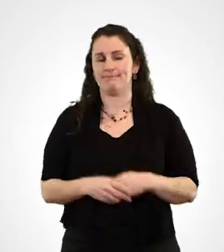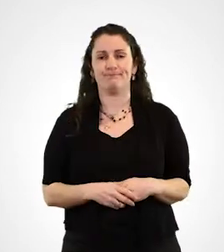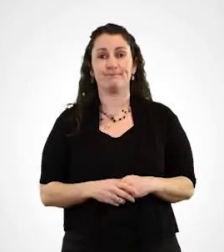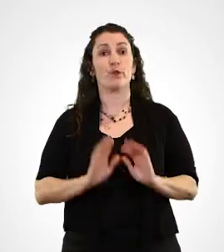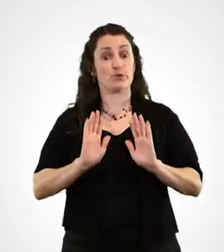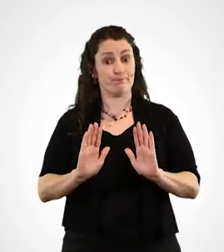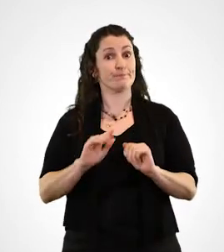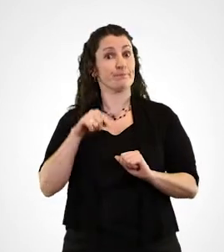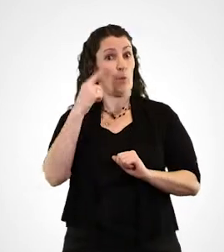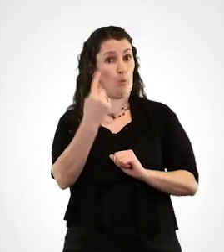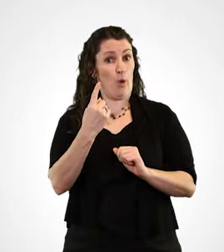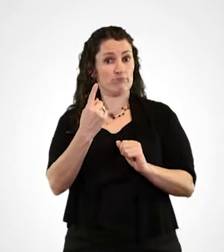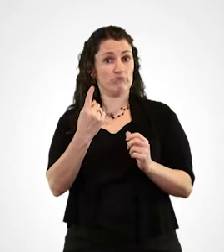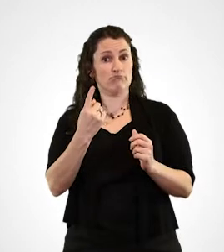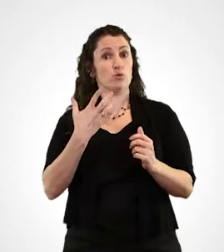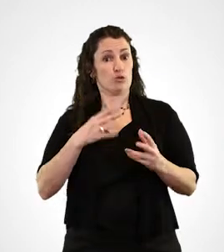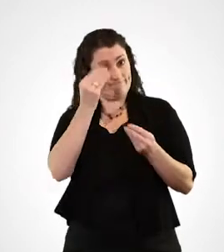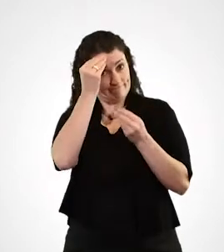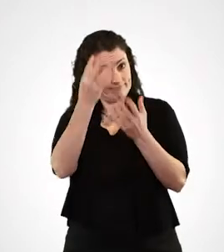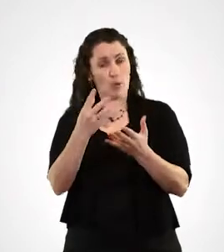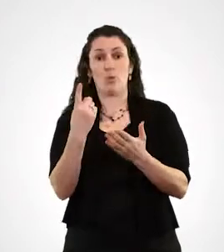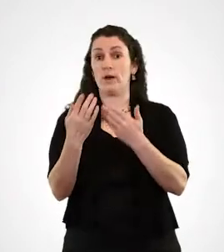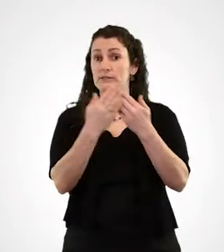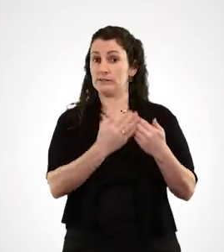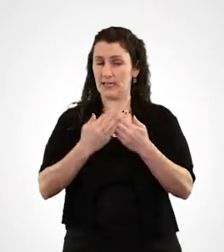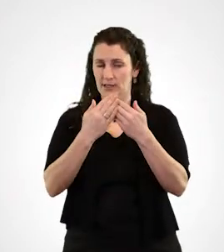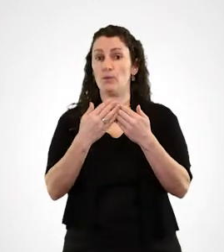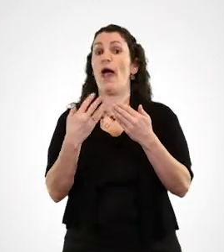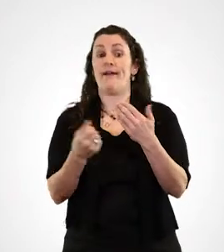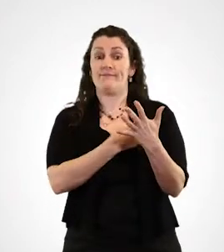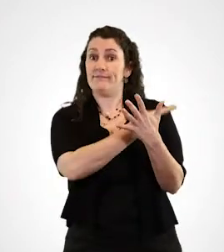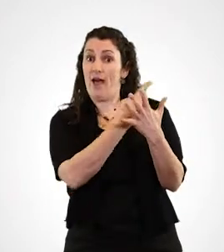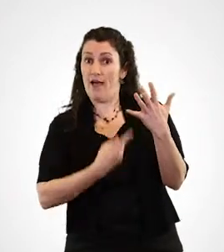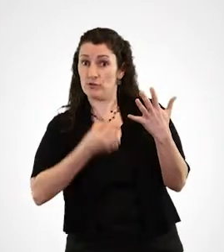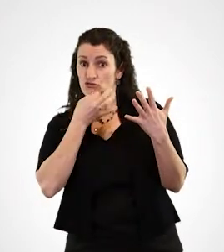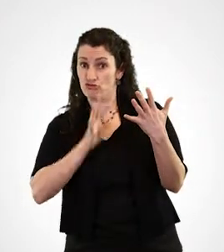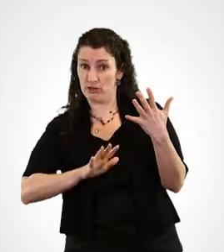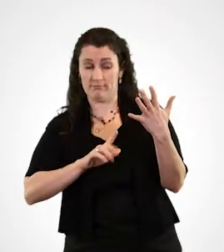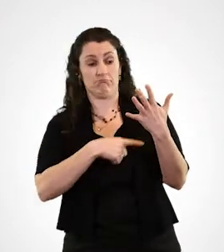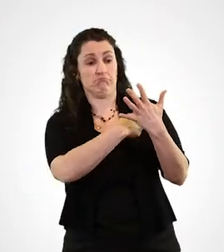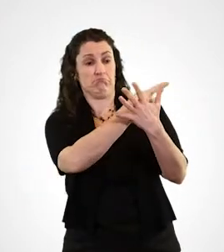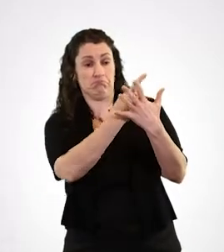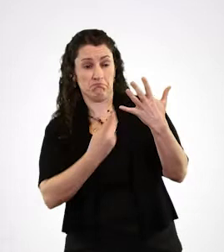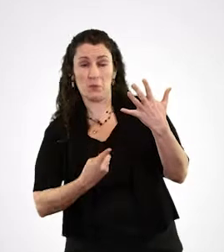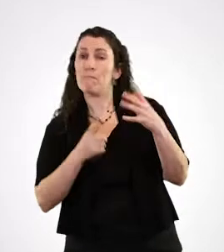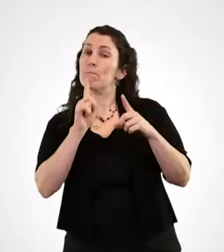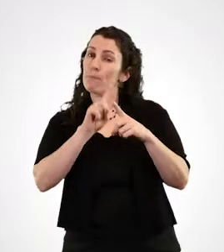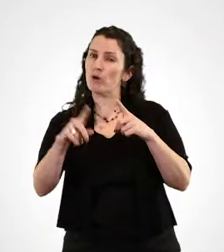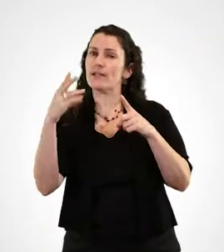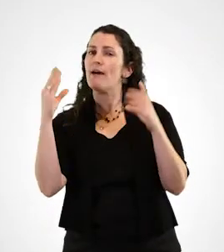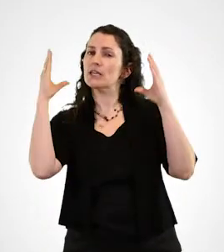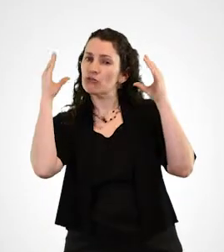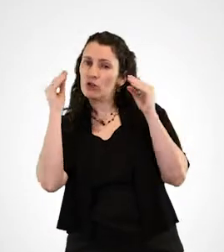we are working with 5 children. Their hearing loss is